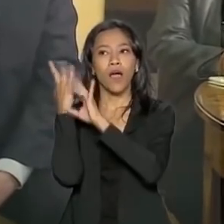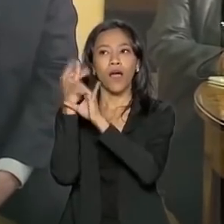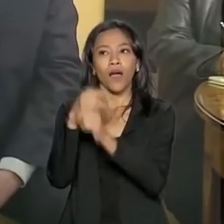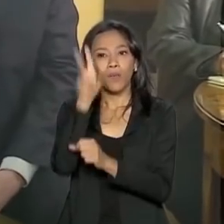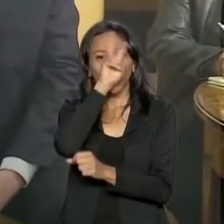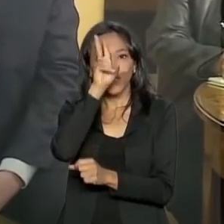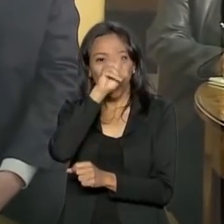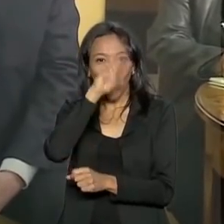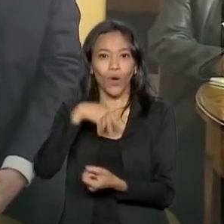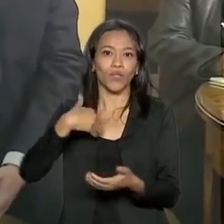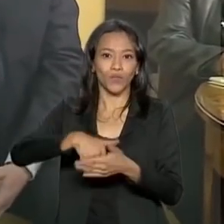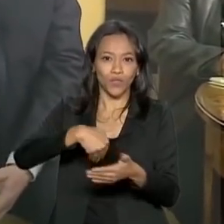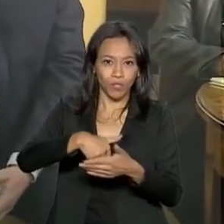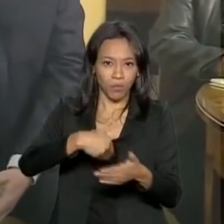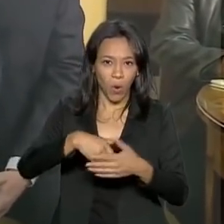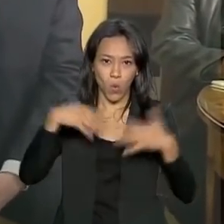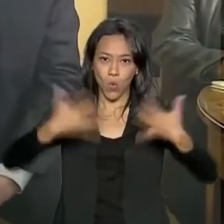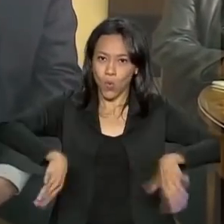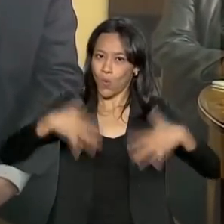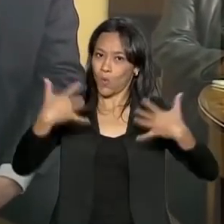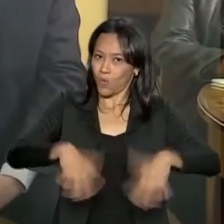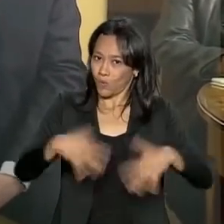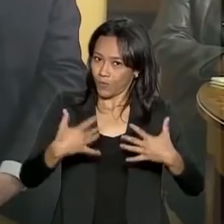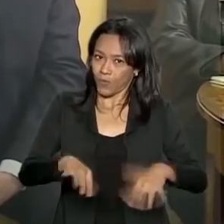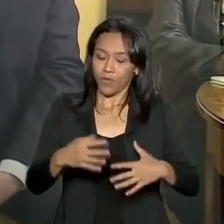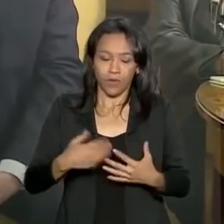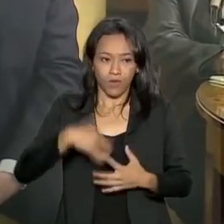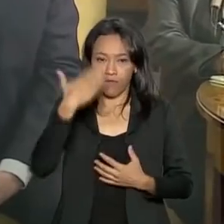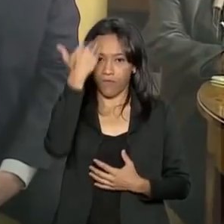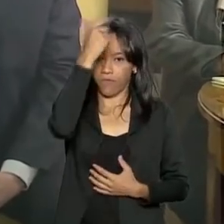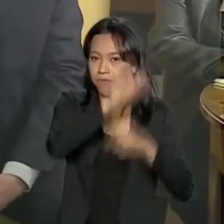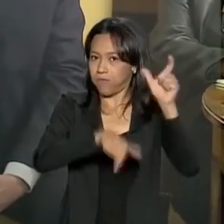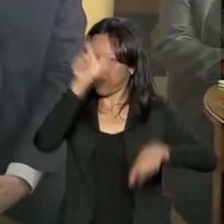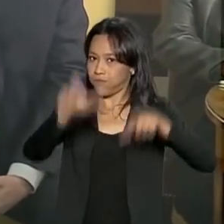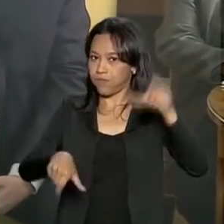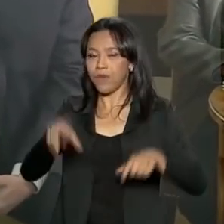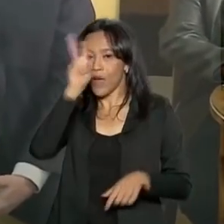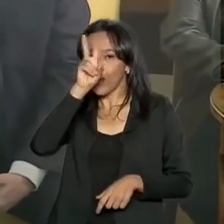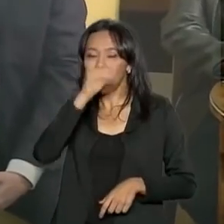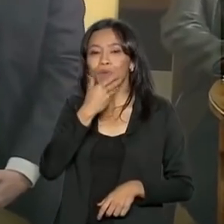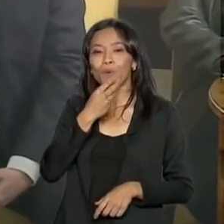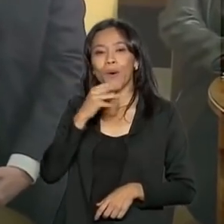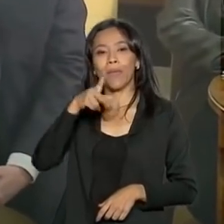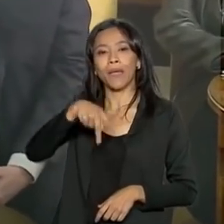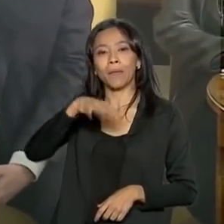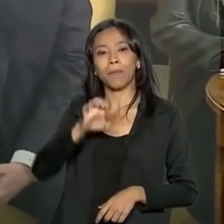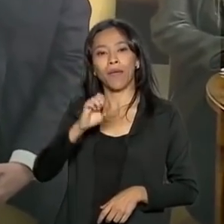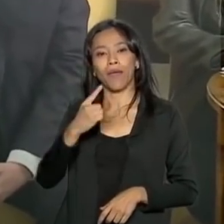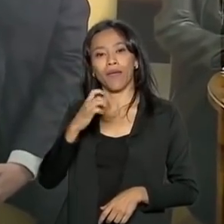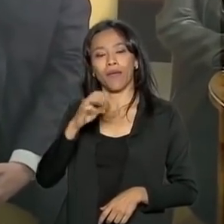grande potência do futebol. Eu, grande jogador, eu ainda lembro do Pelé. Então, eu estou